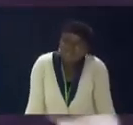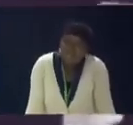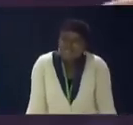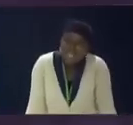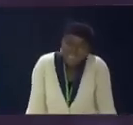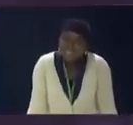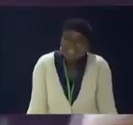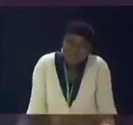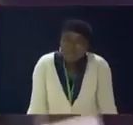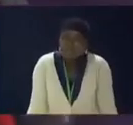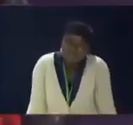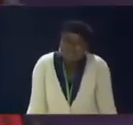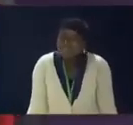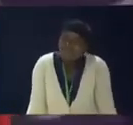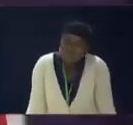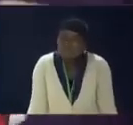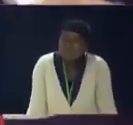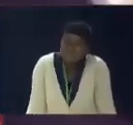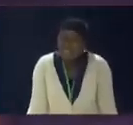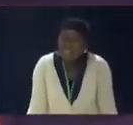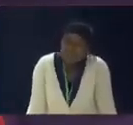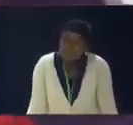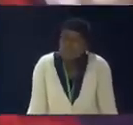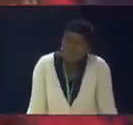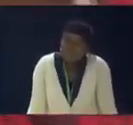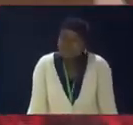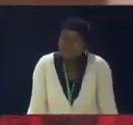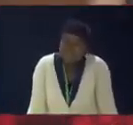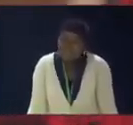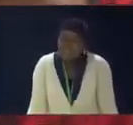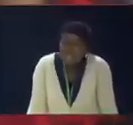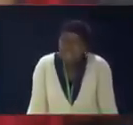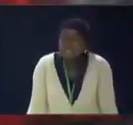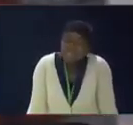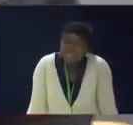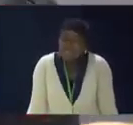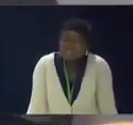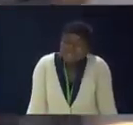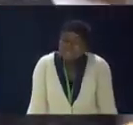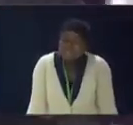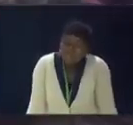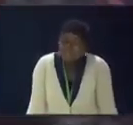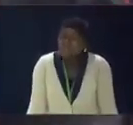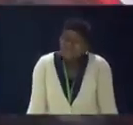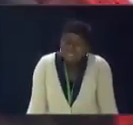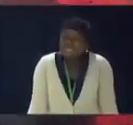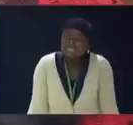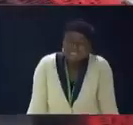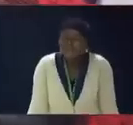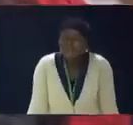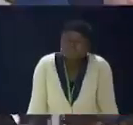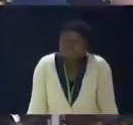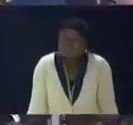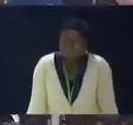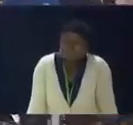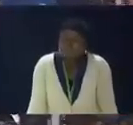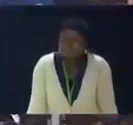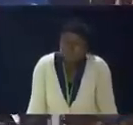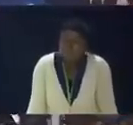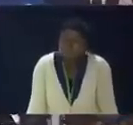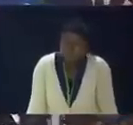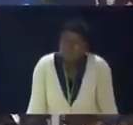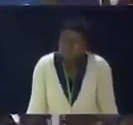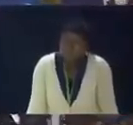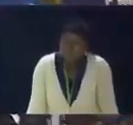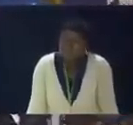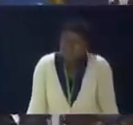Oh, the world will hear about your goodness and mercy in my life, and the world will be afraid of me because they